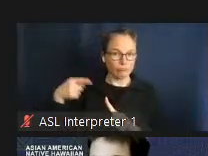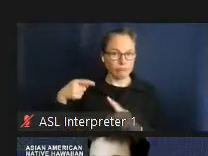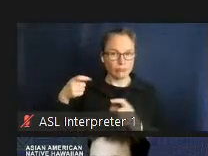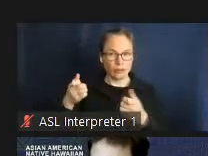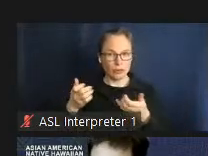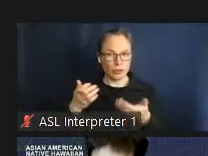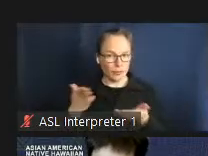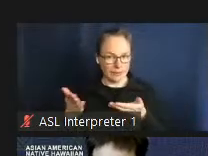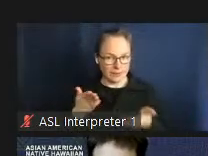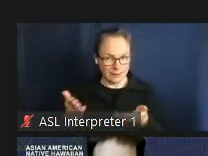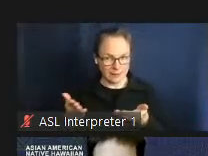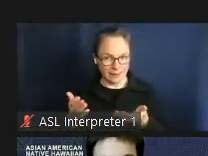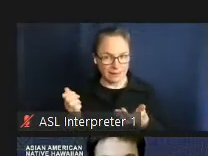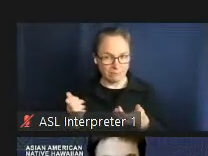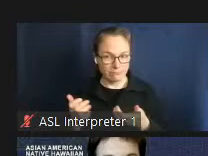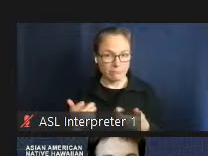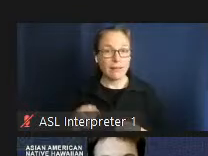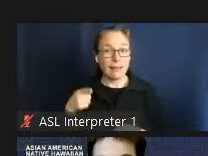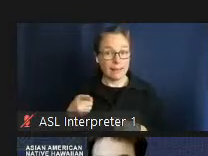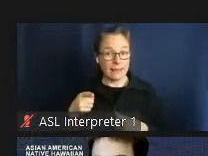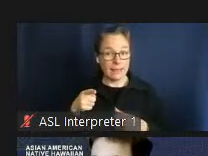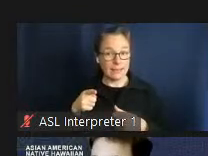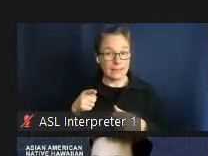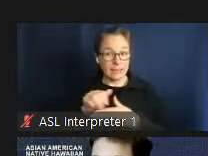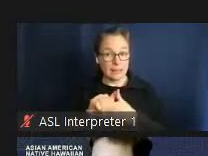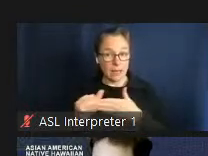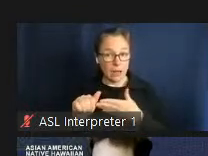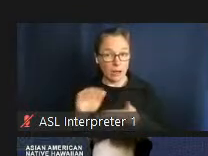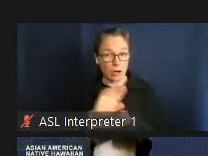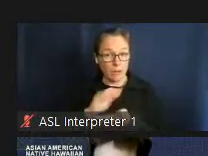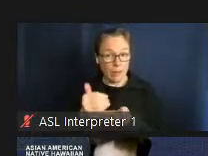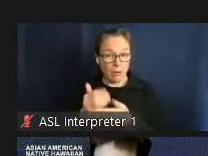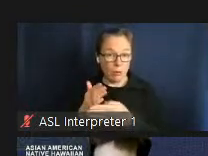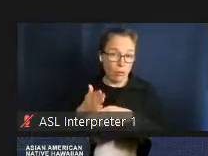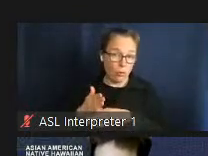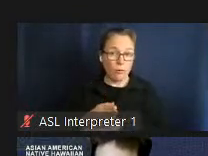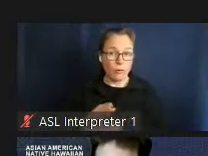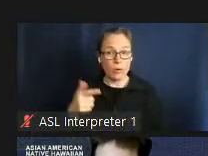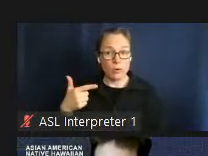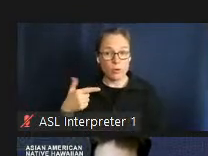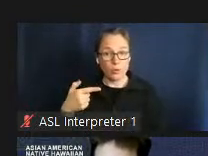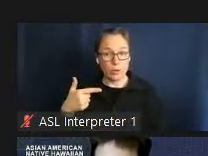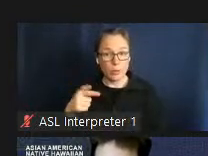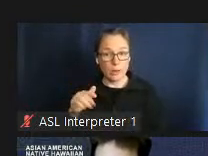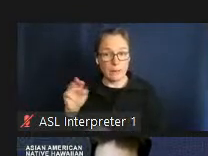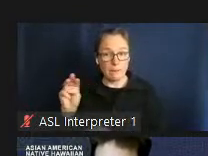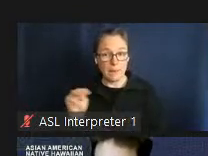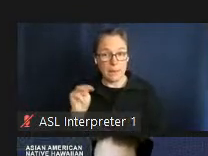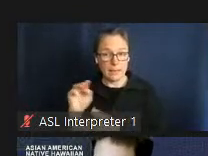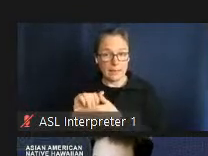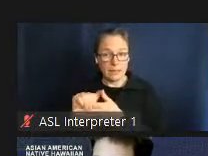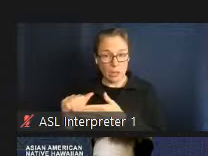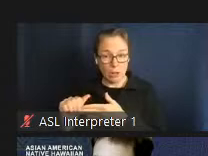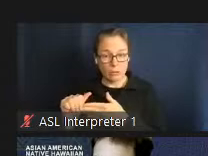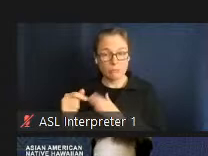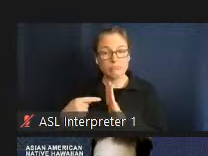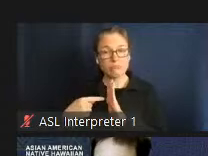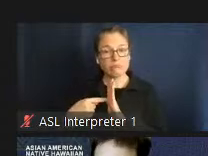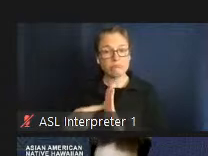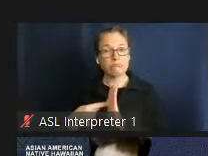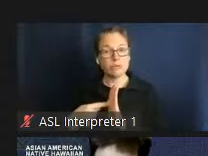delivery. This dollar amount, over $21 million, represents